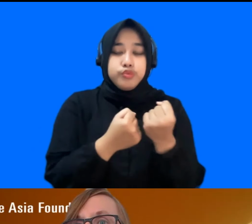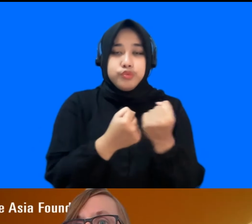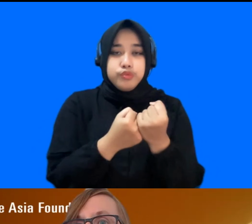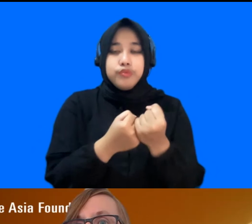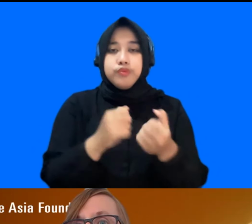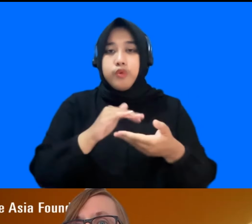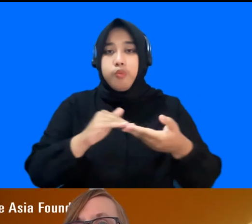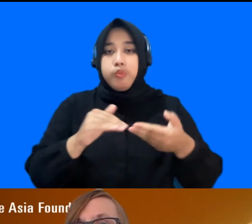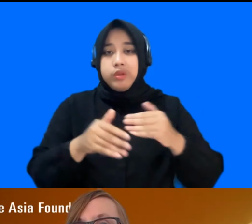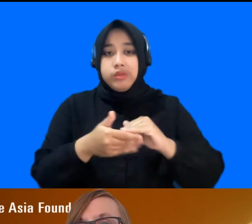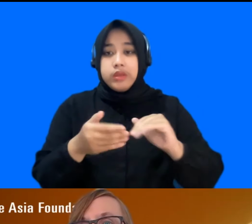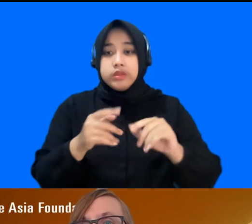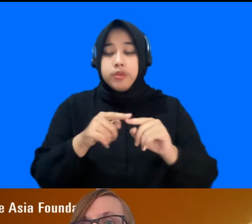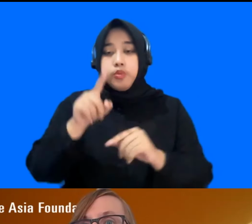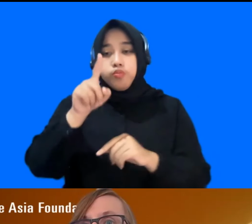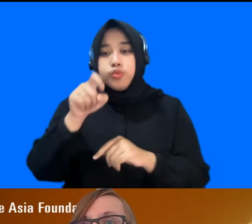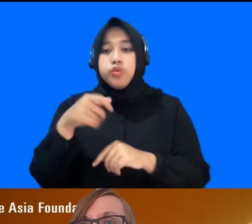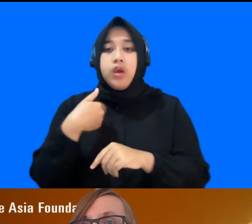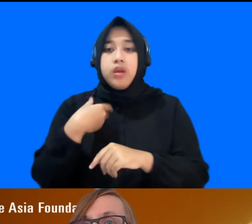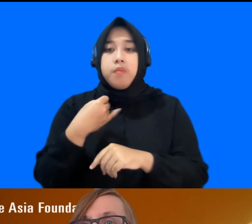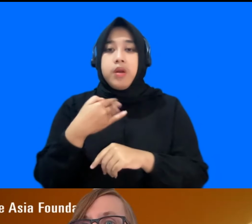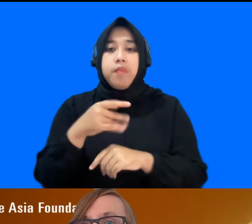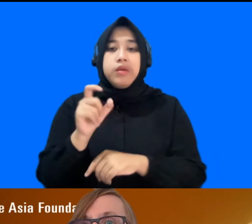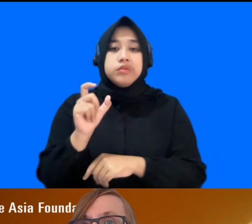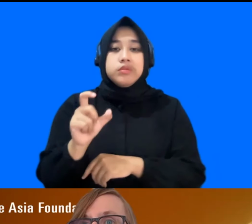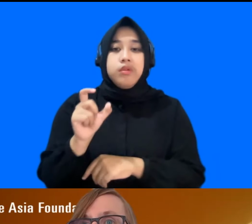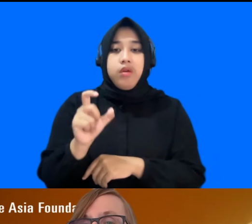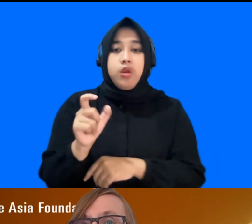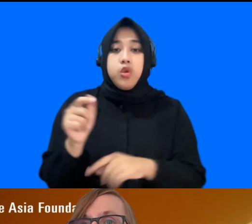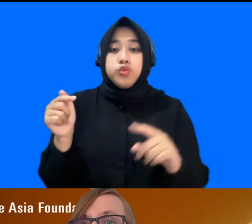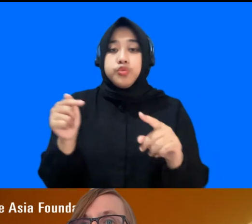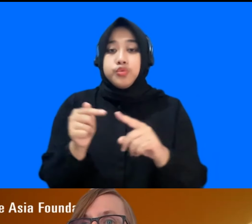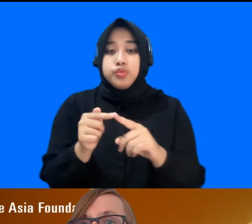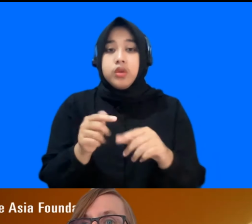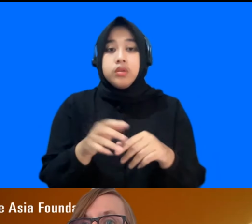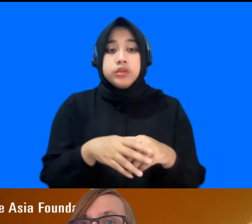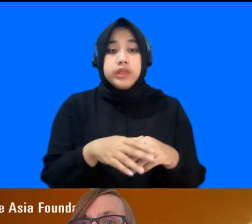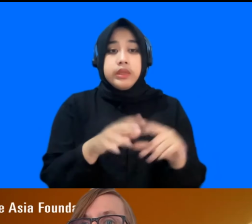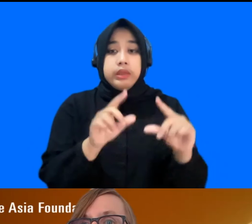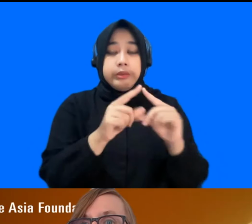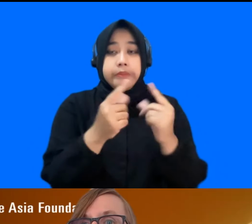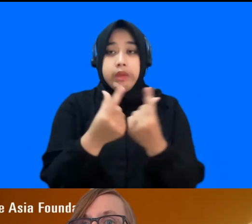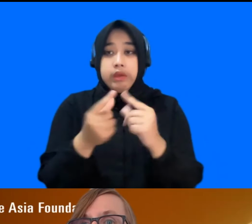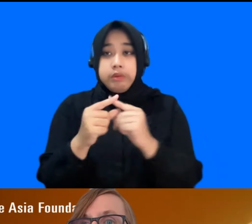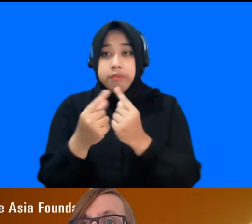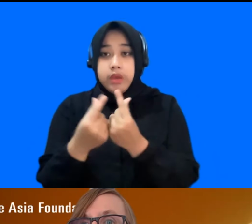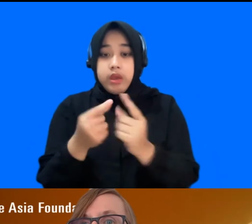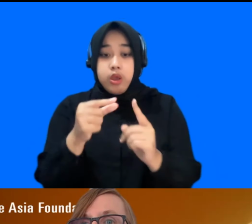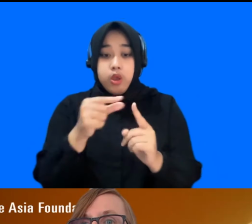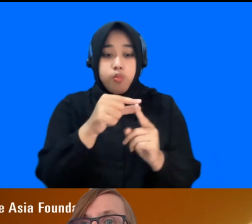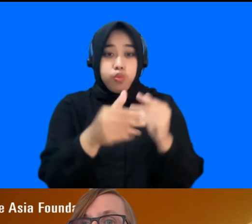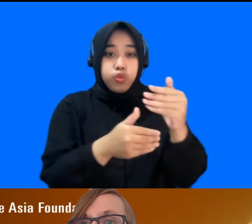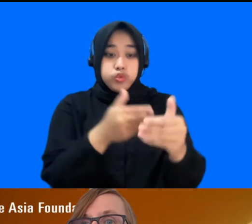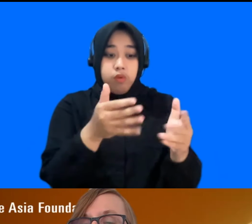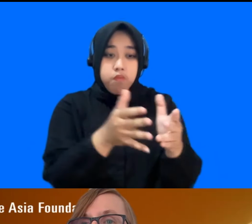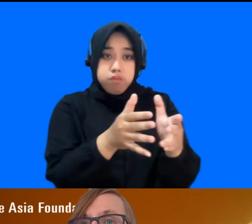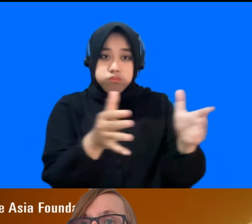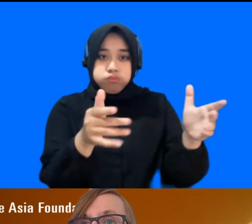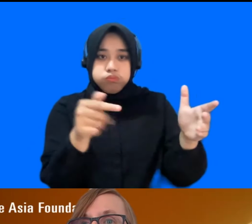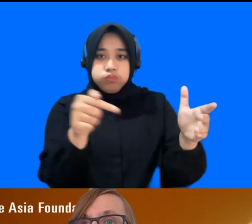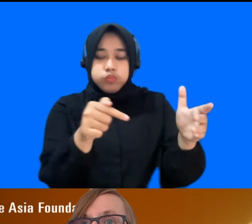you know, these commercial partners, especially big entities who utilize a lot of the foundational open source technologies that we